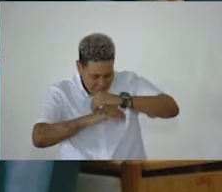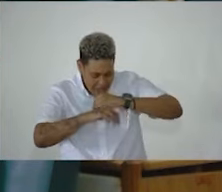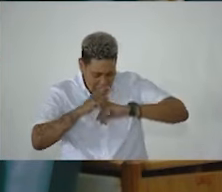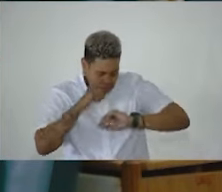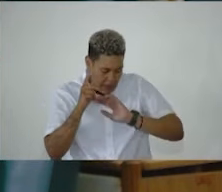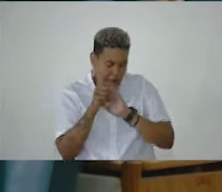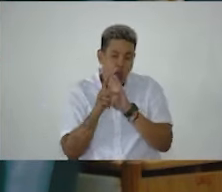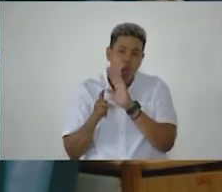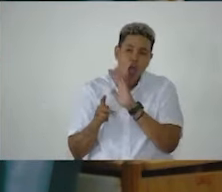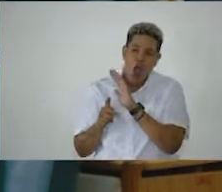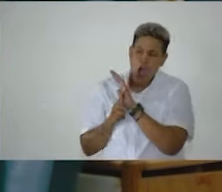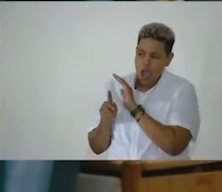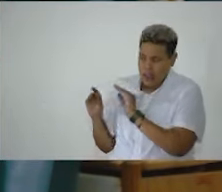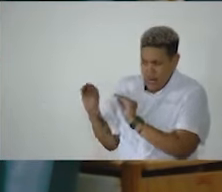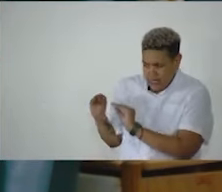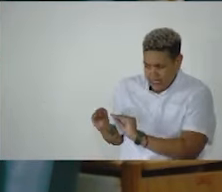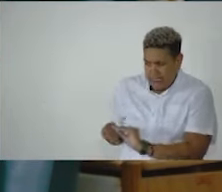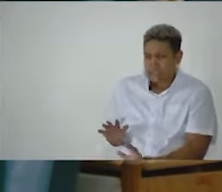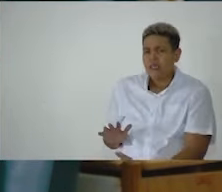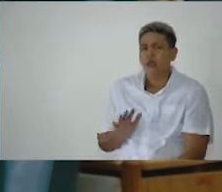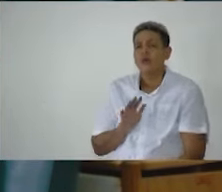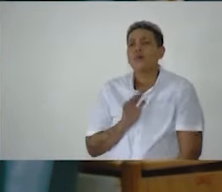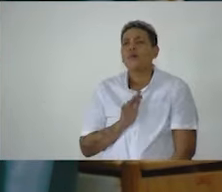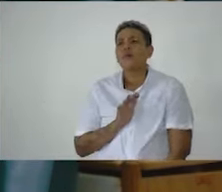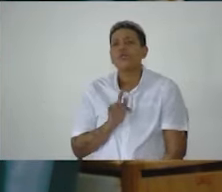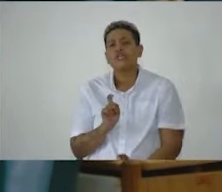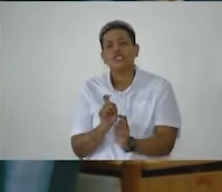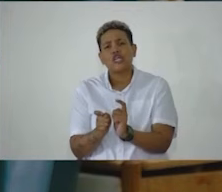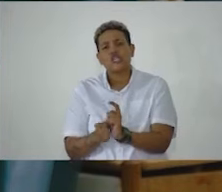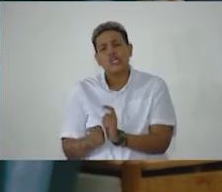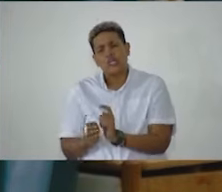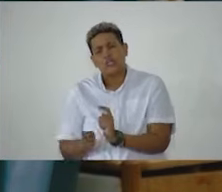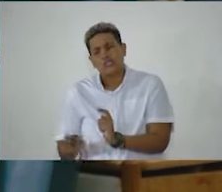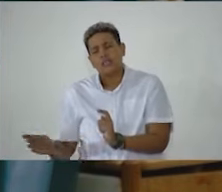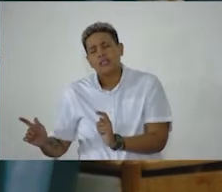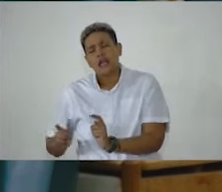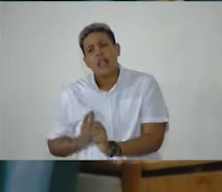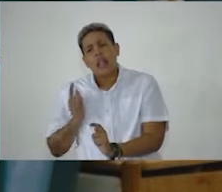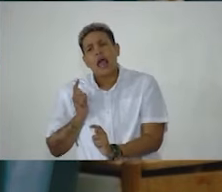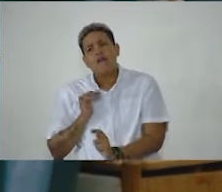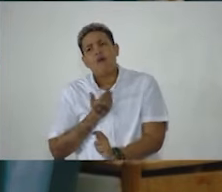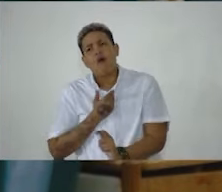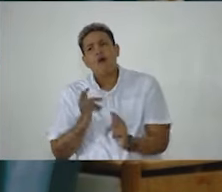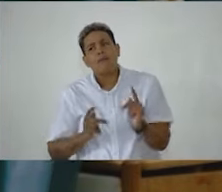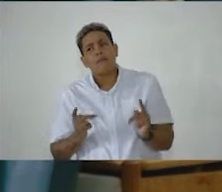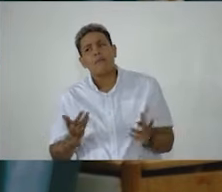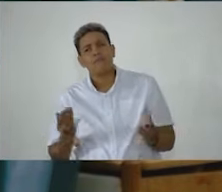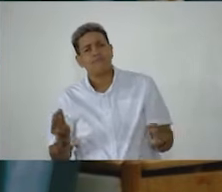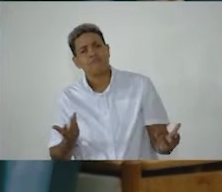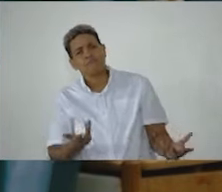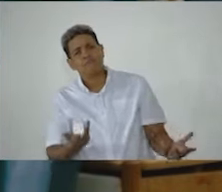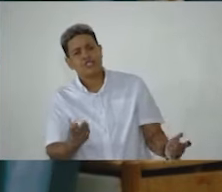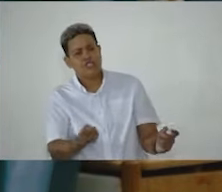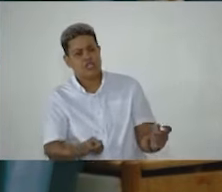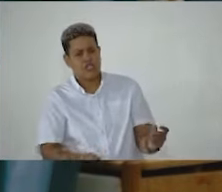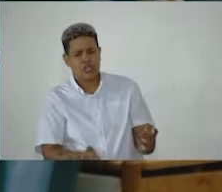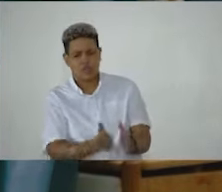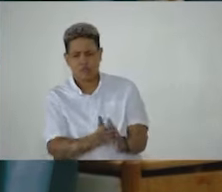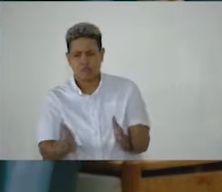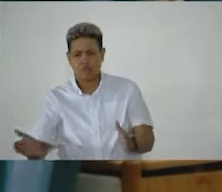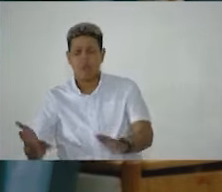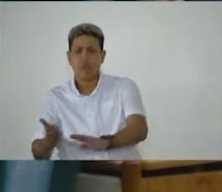policy has significantly changed the lives of our people by